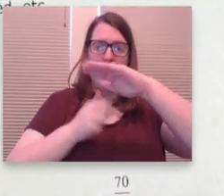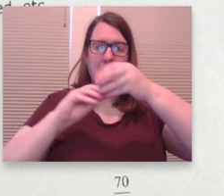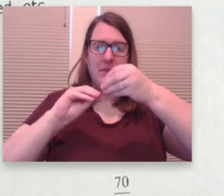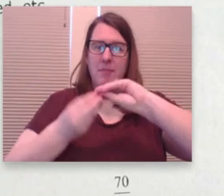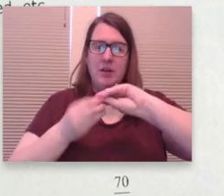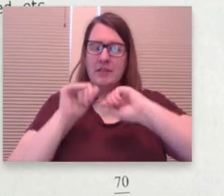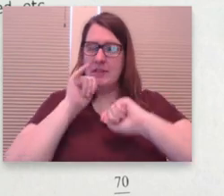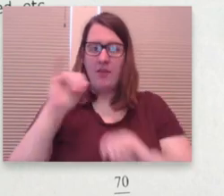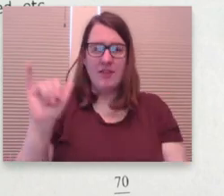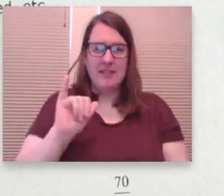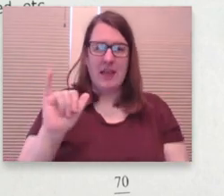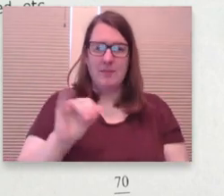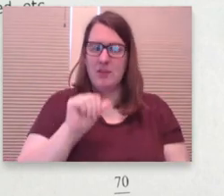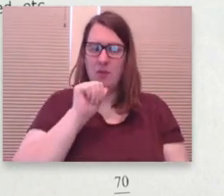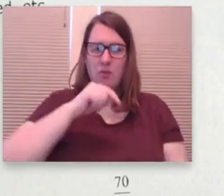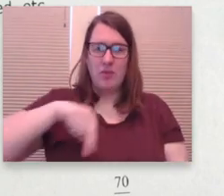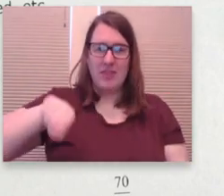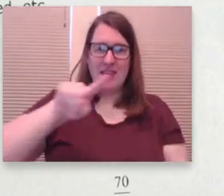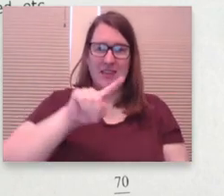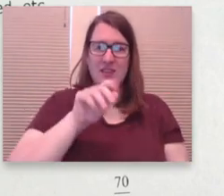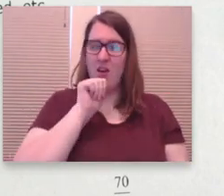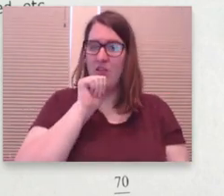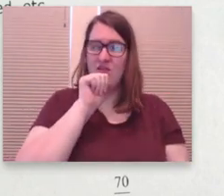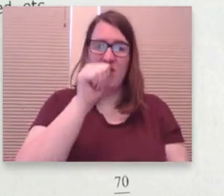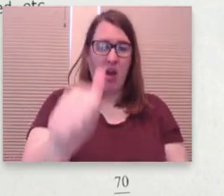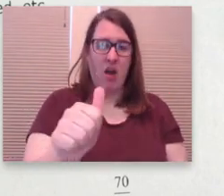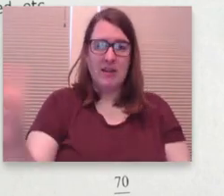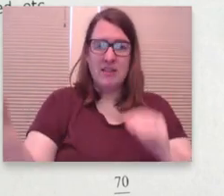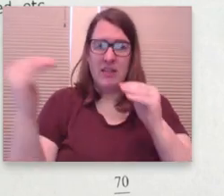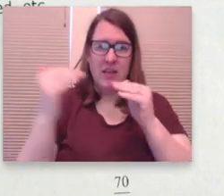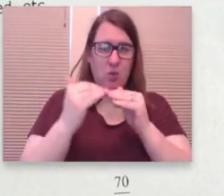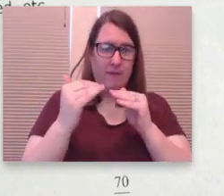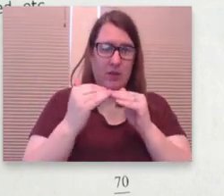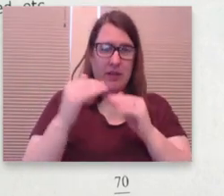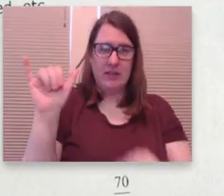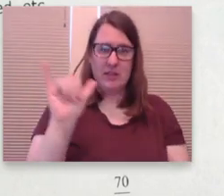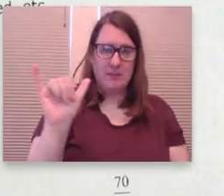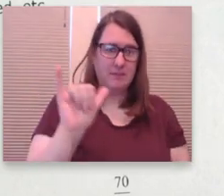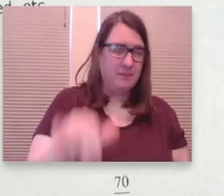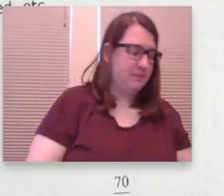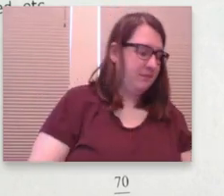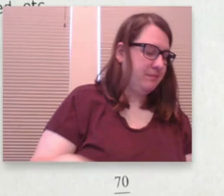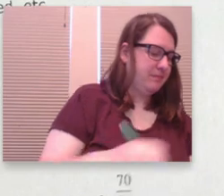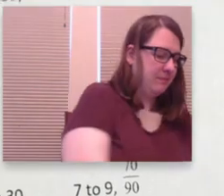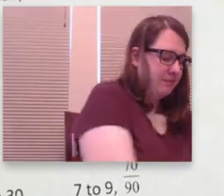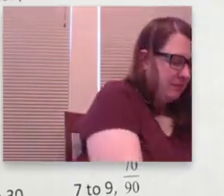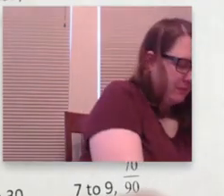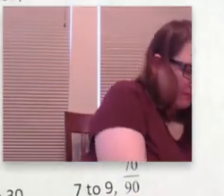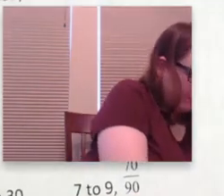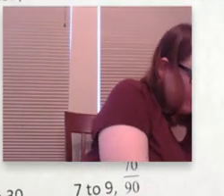That bottom number is not the same, so these are not equivalent.